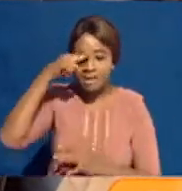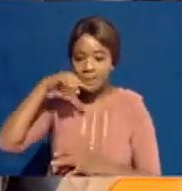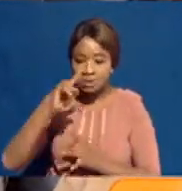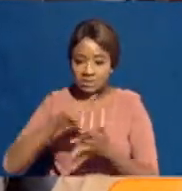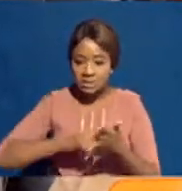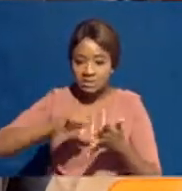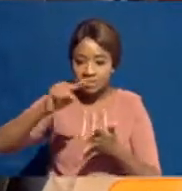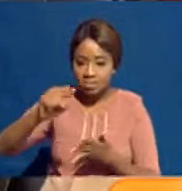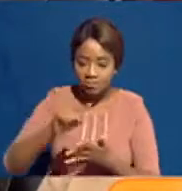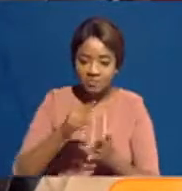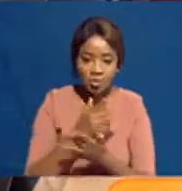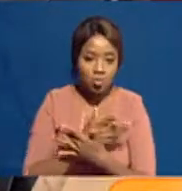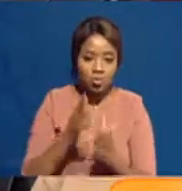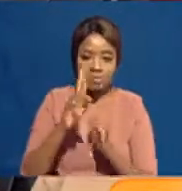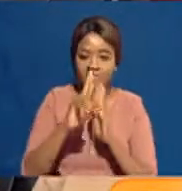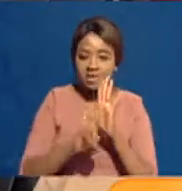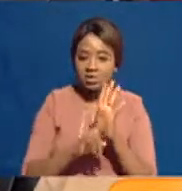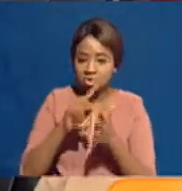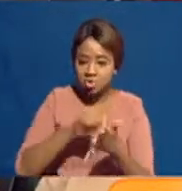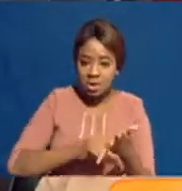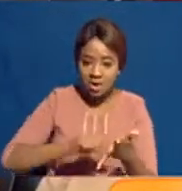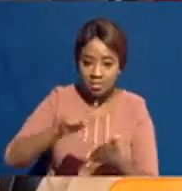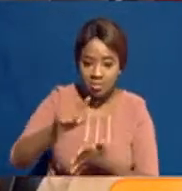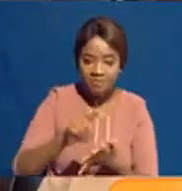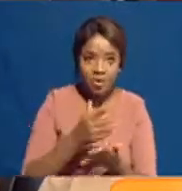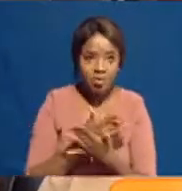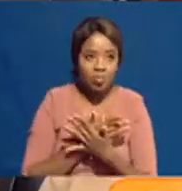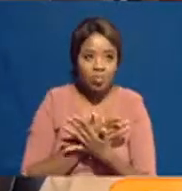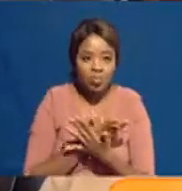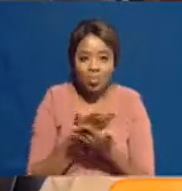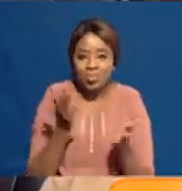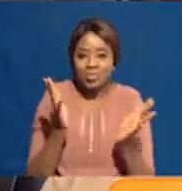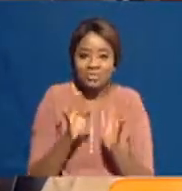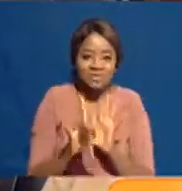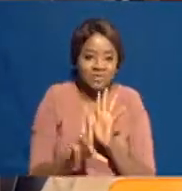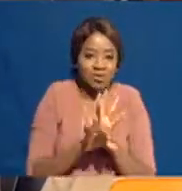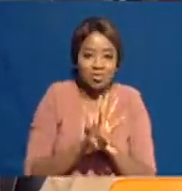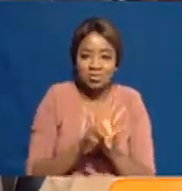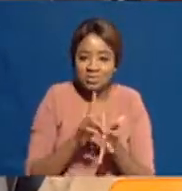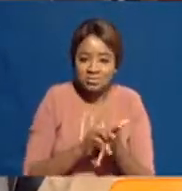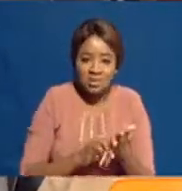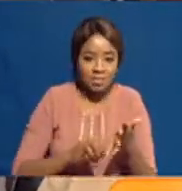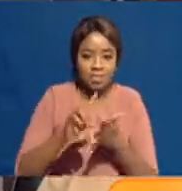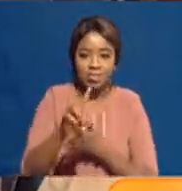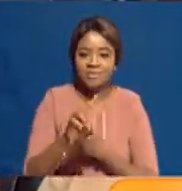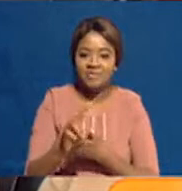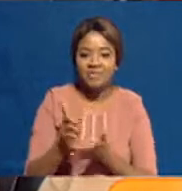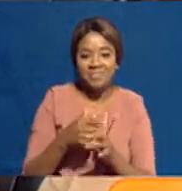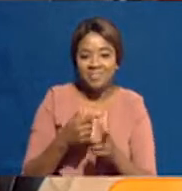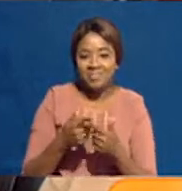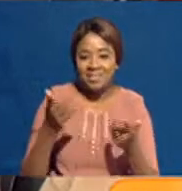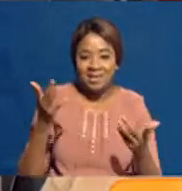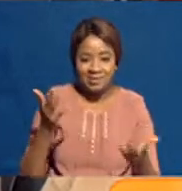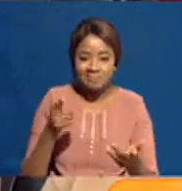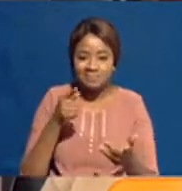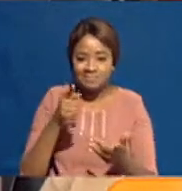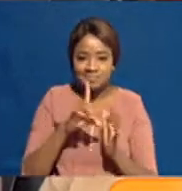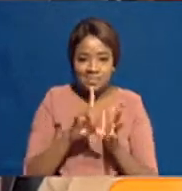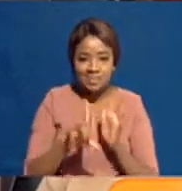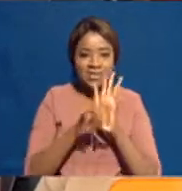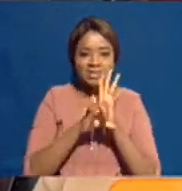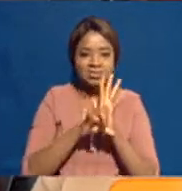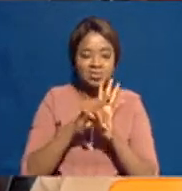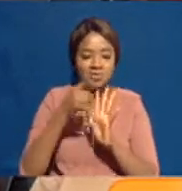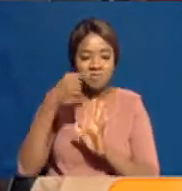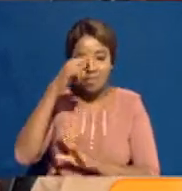passed, whatever regulations that are passed, whatever legislation that is passed is a legislation or policy